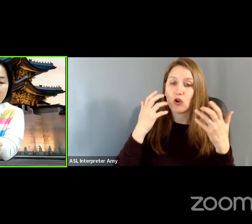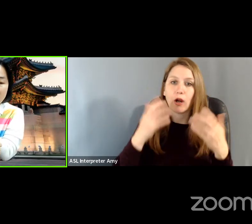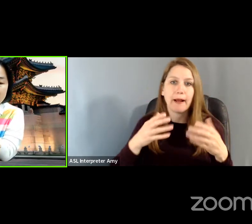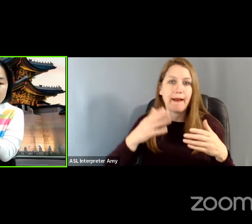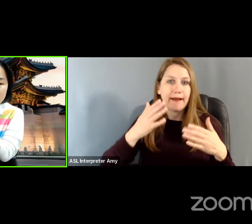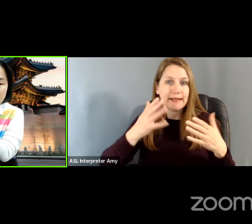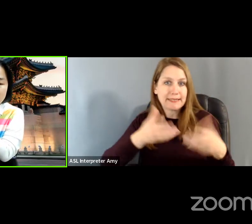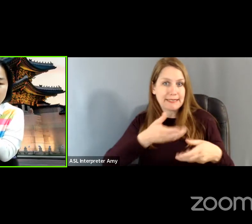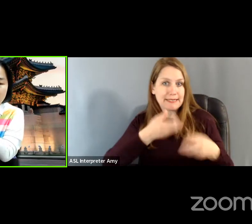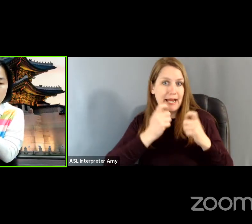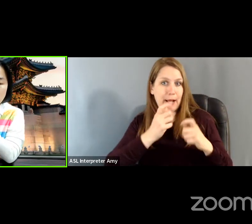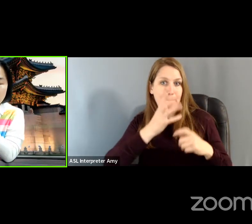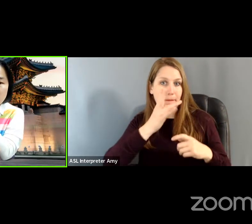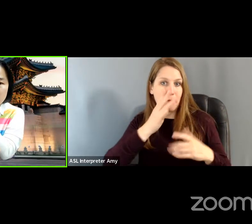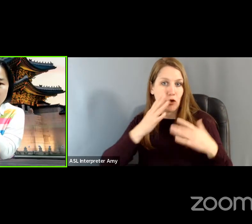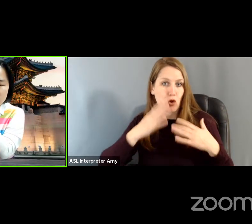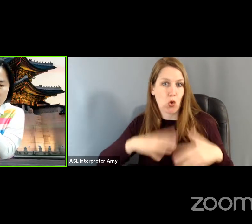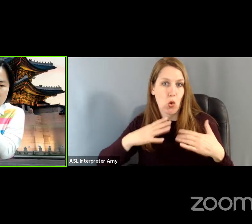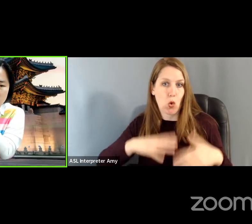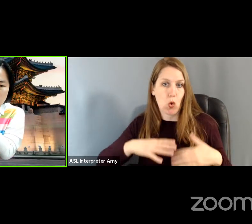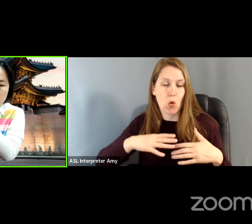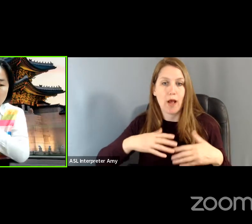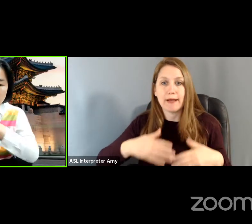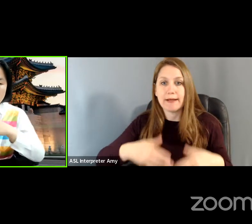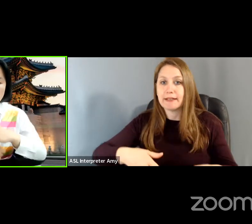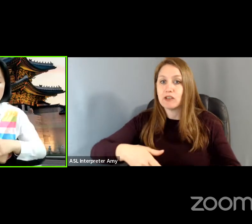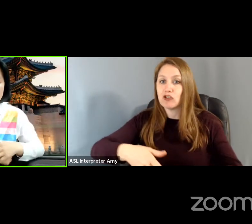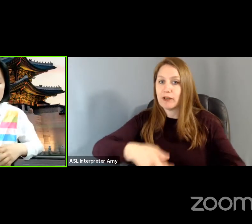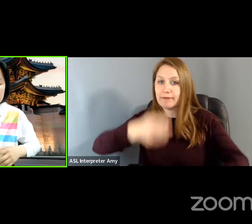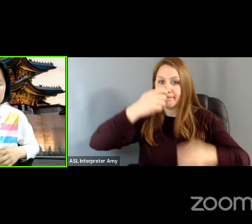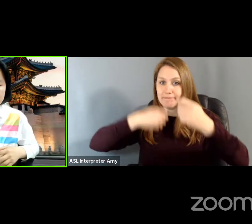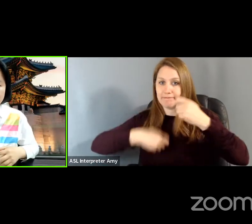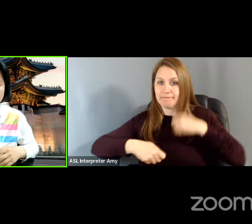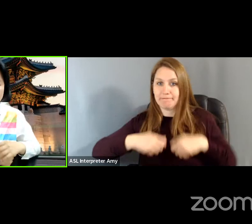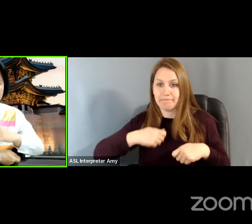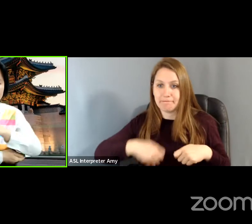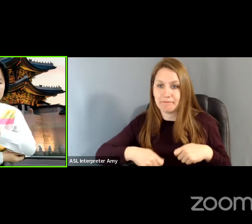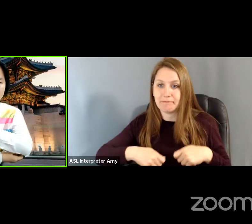the tiger came to visit the mother's children.